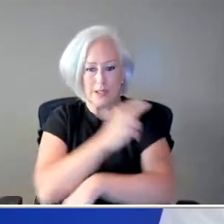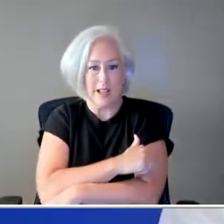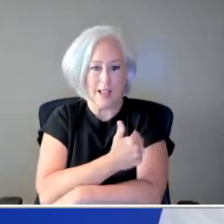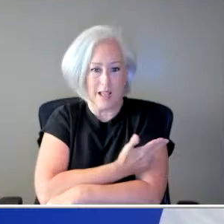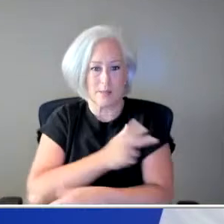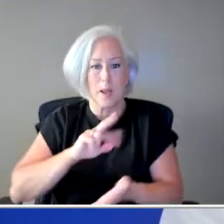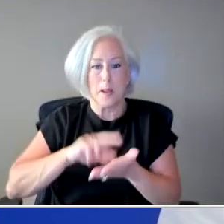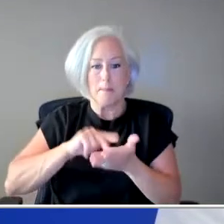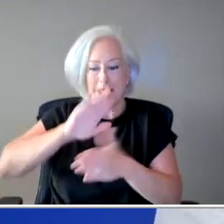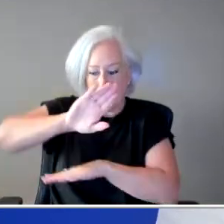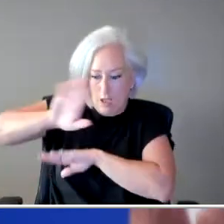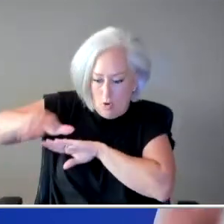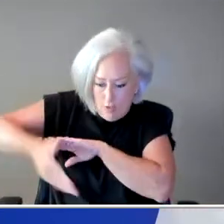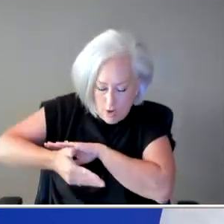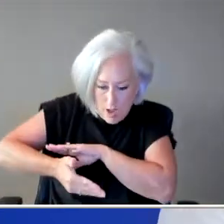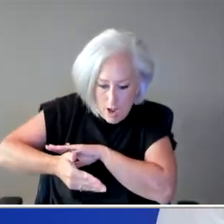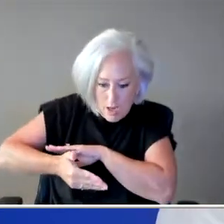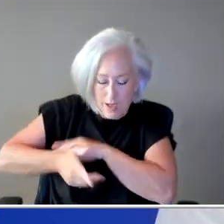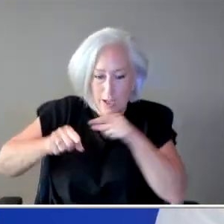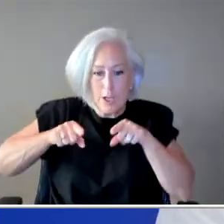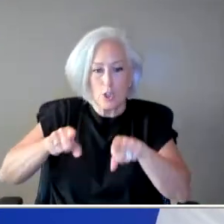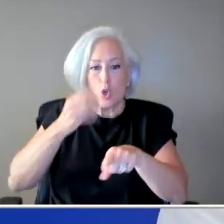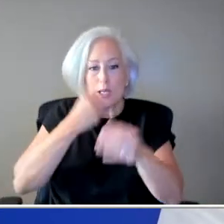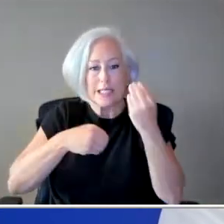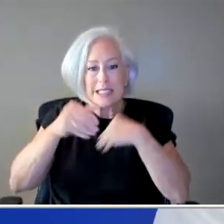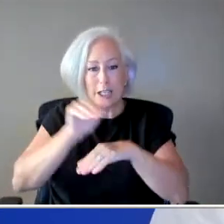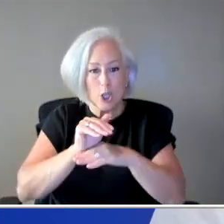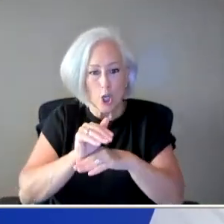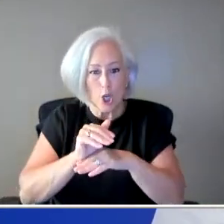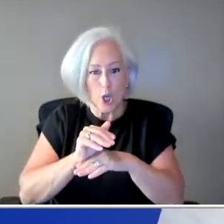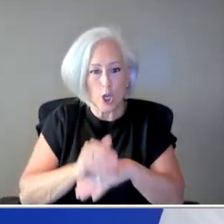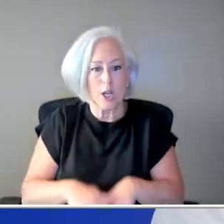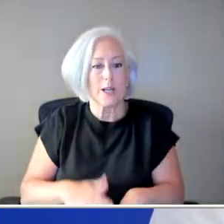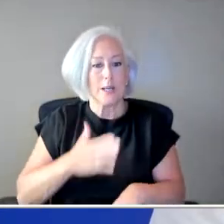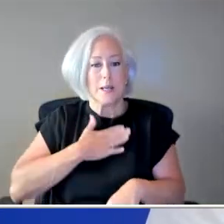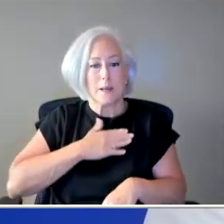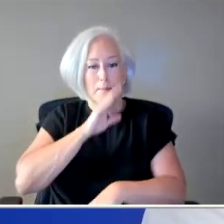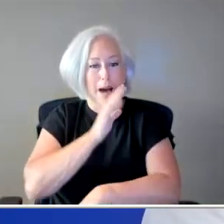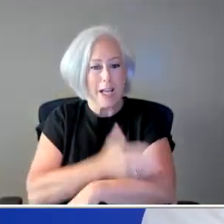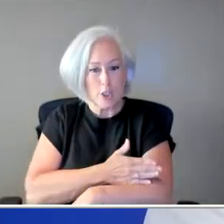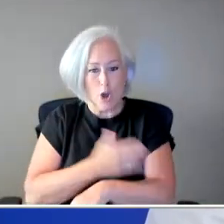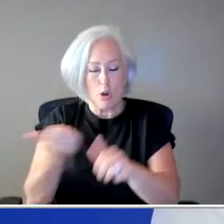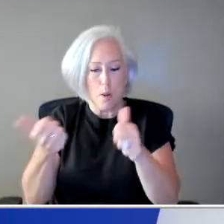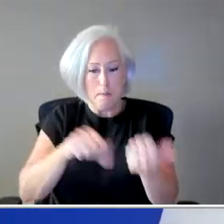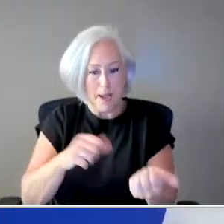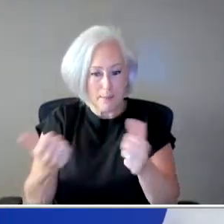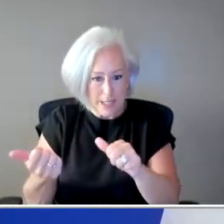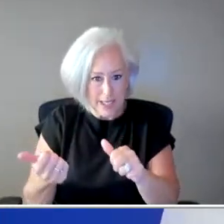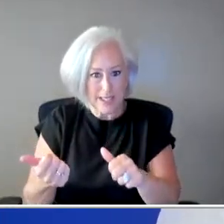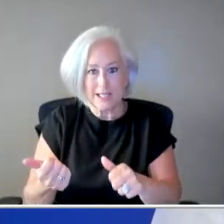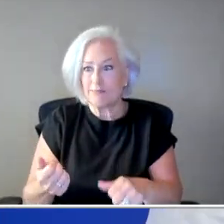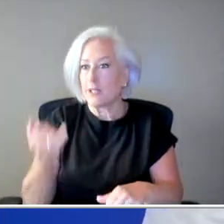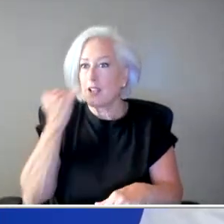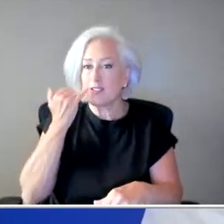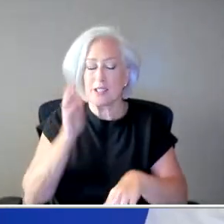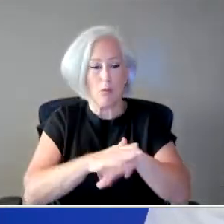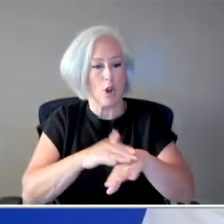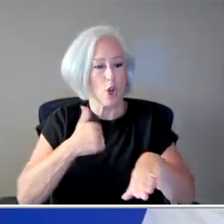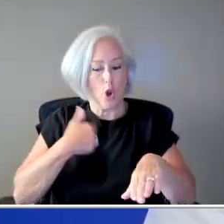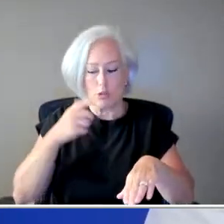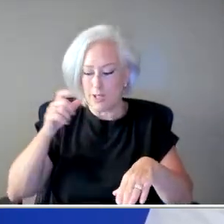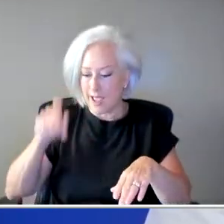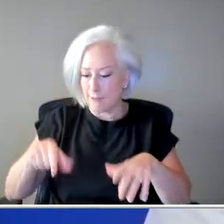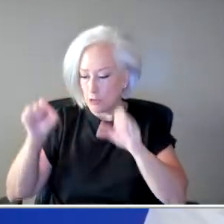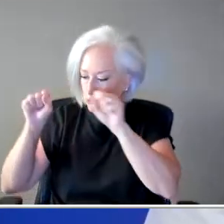you know, when you're having a dinner, my daughter's baptism, whatever. I mean, you know, when duty calls, you have to drop what you're doing and